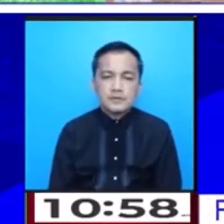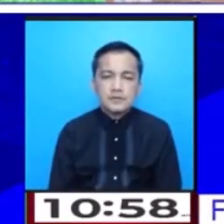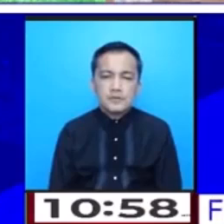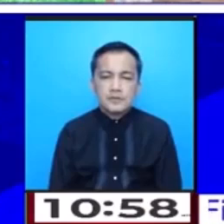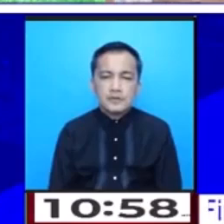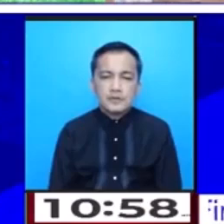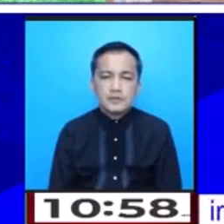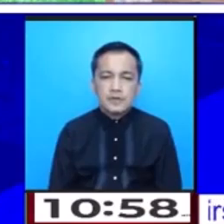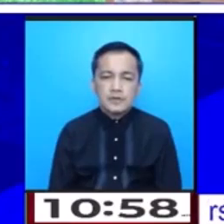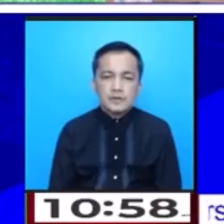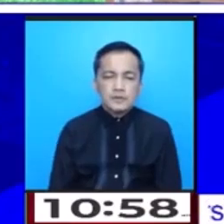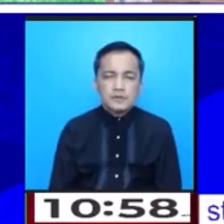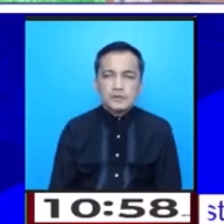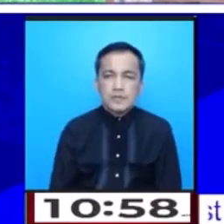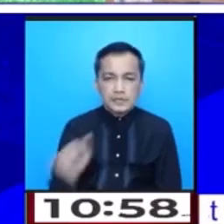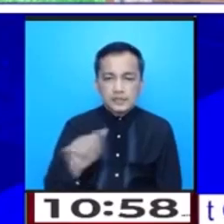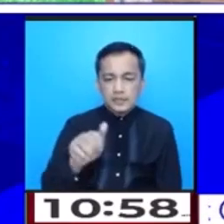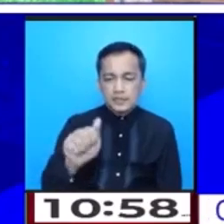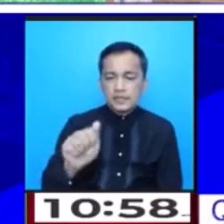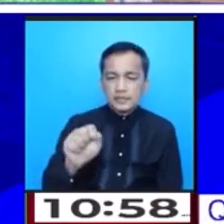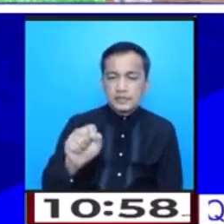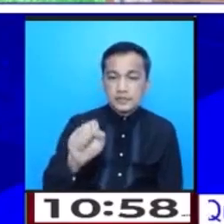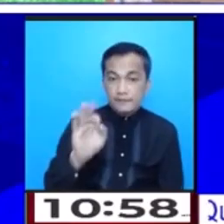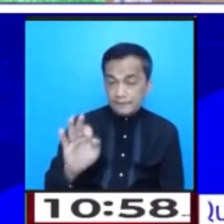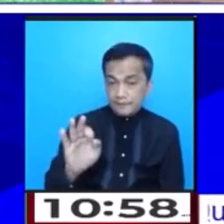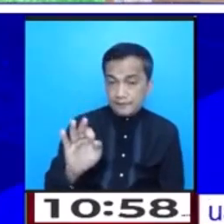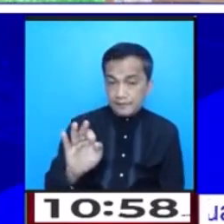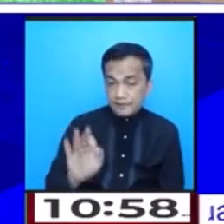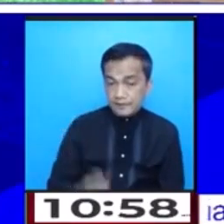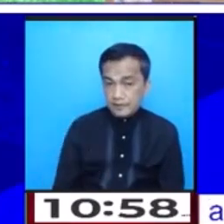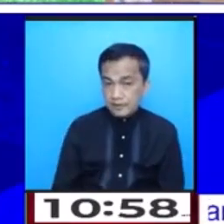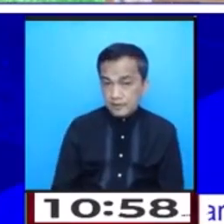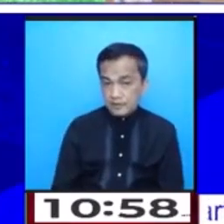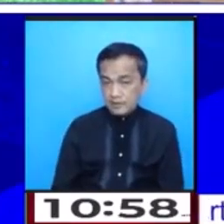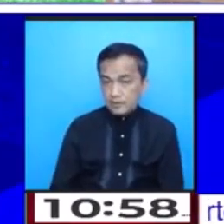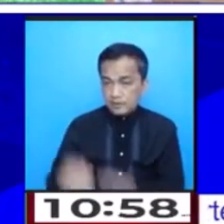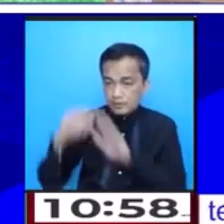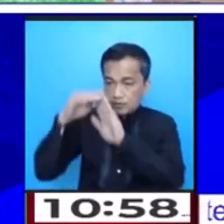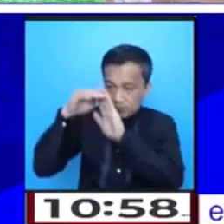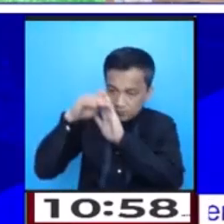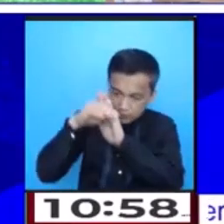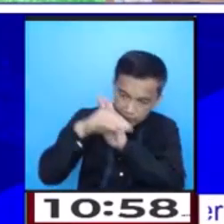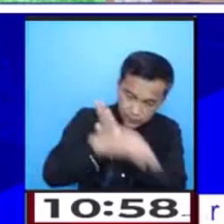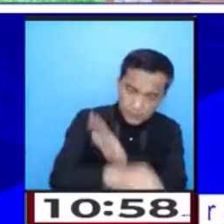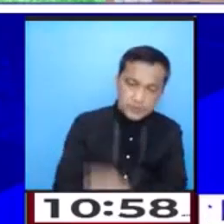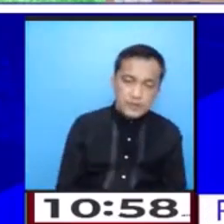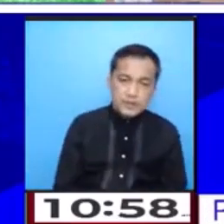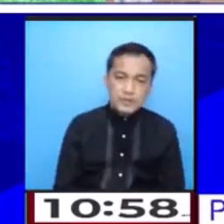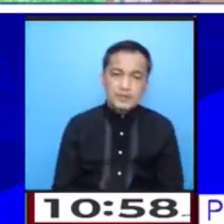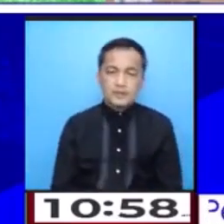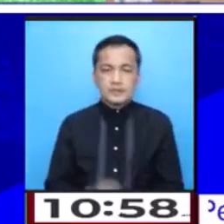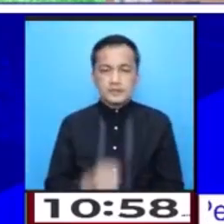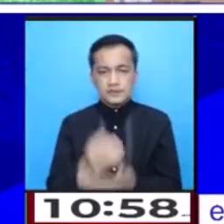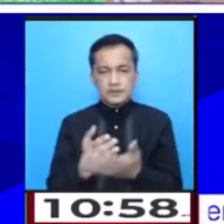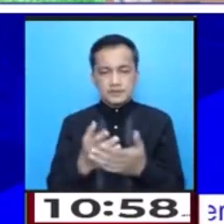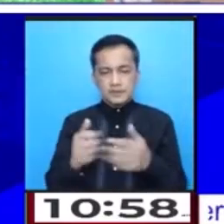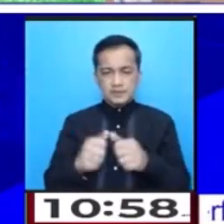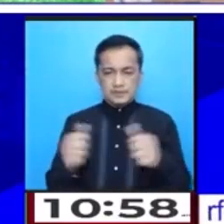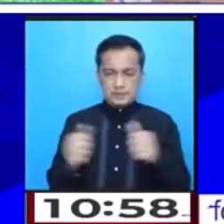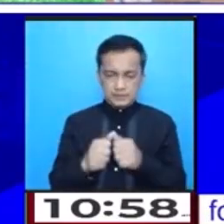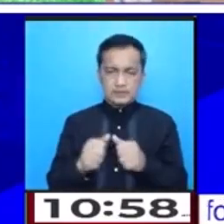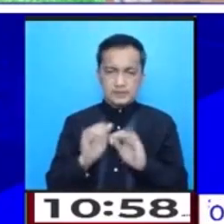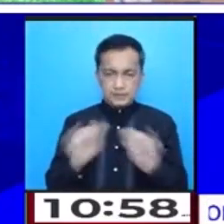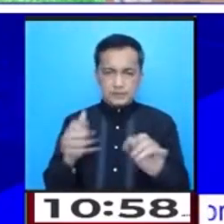swine fever have gone down. There are still some areas that are affected by that, so we have to ensure that that